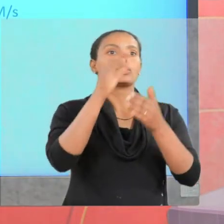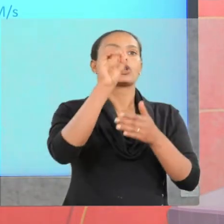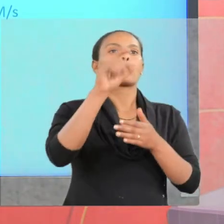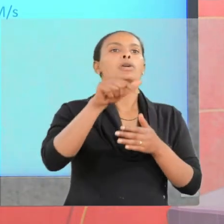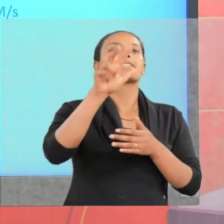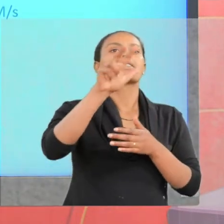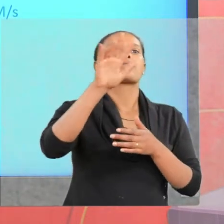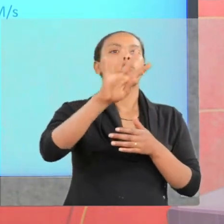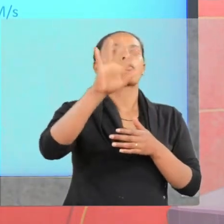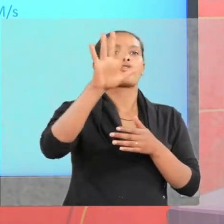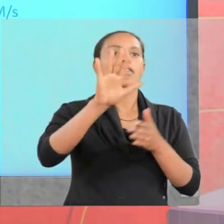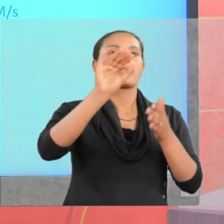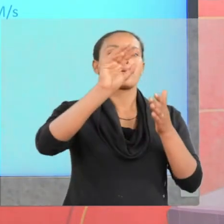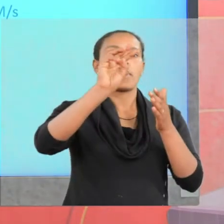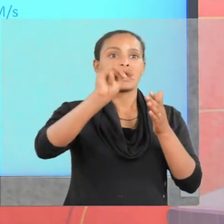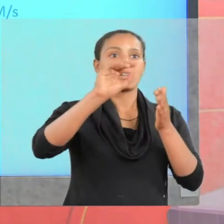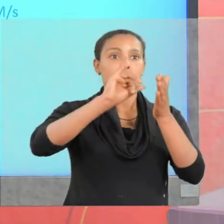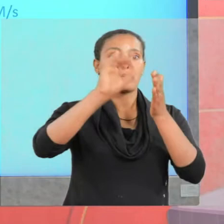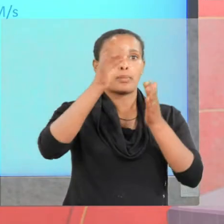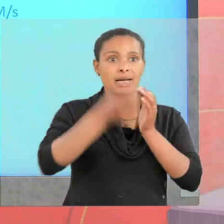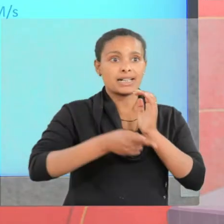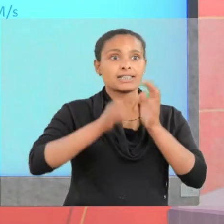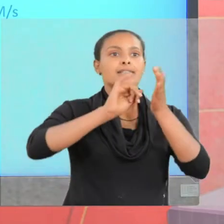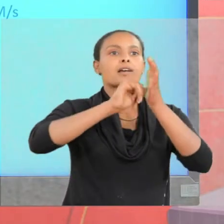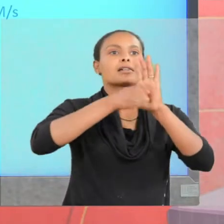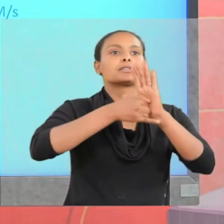0.345 is